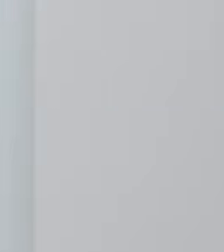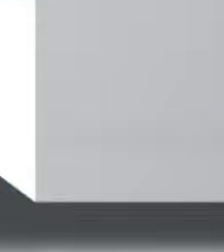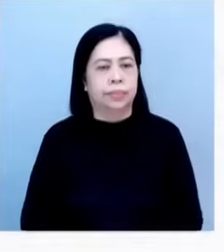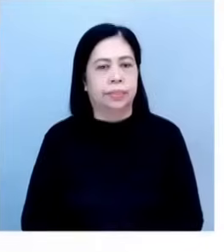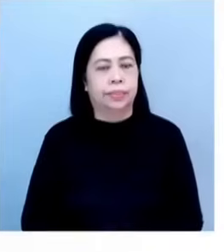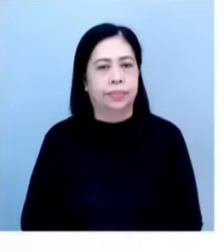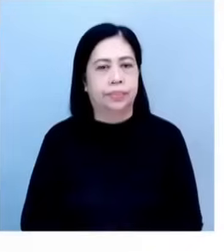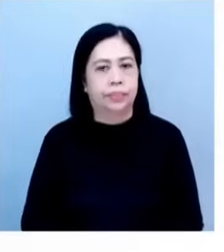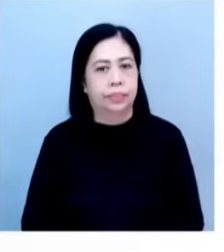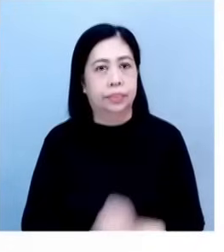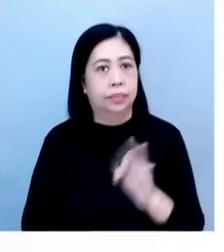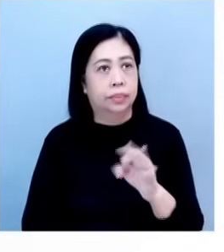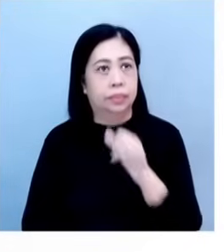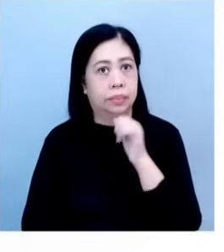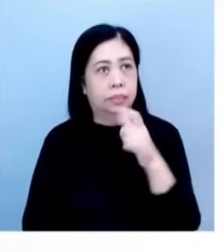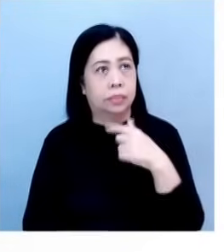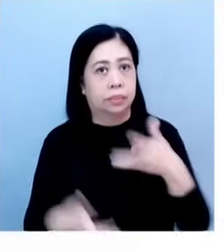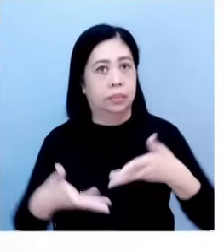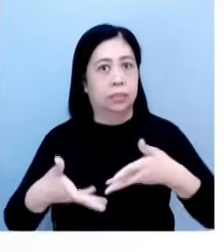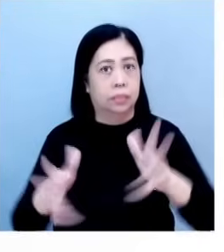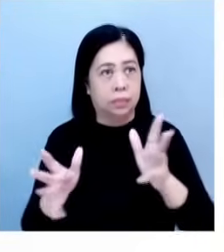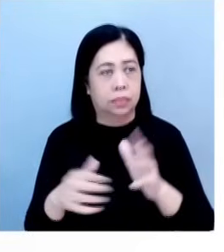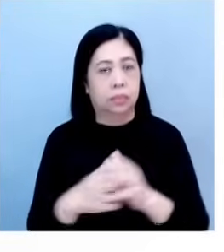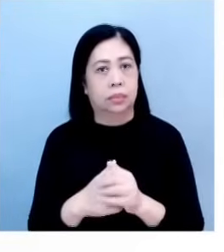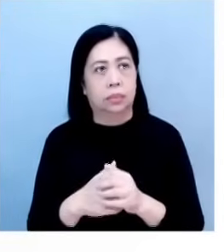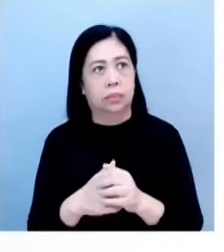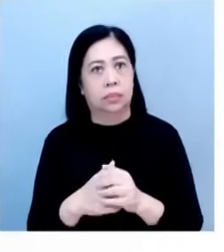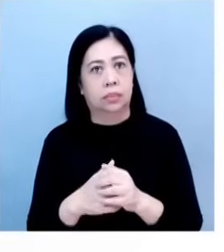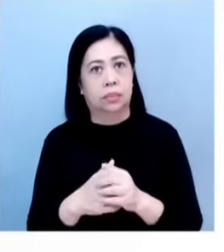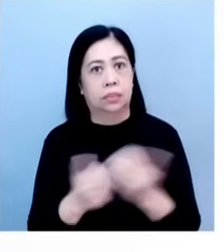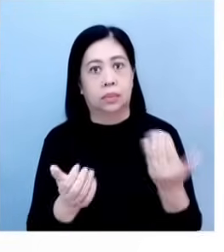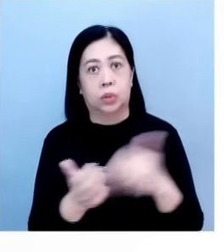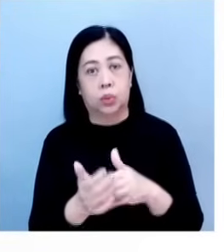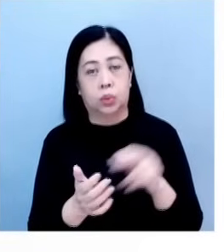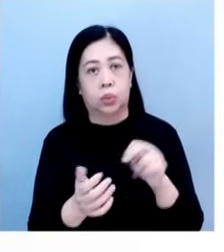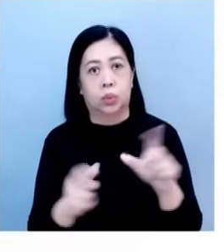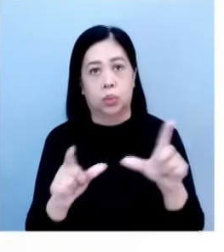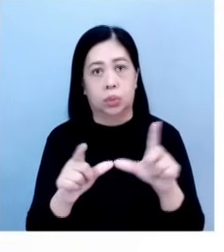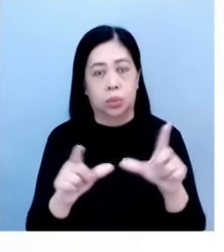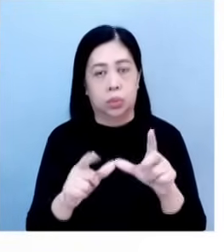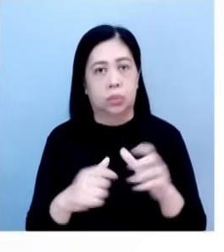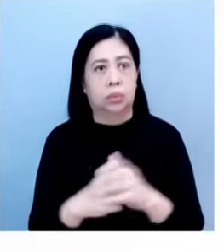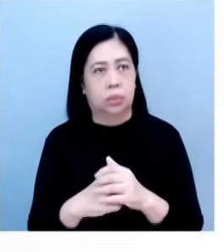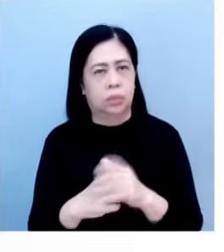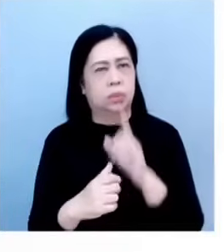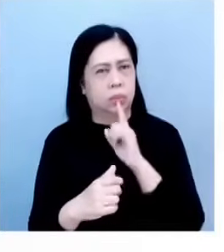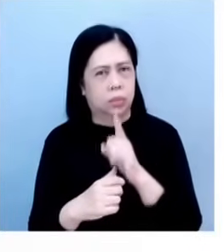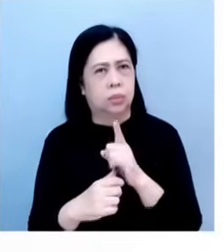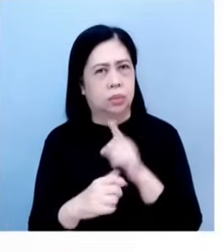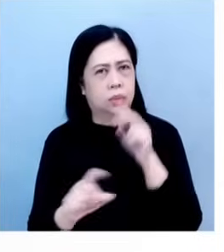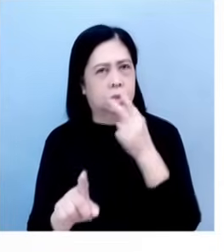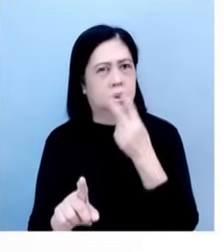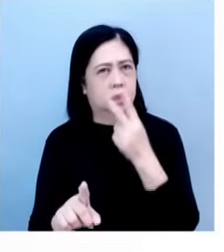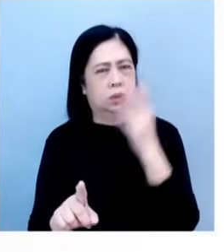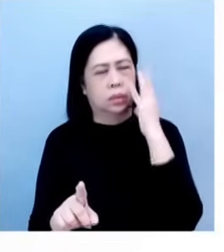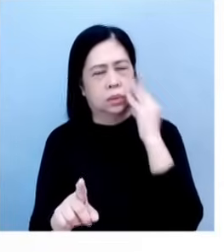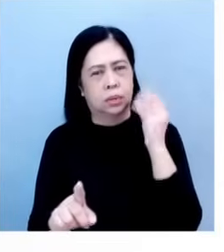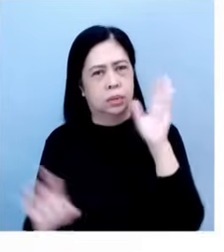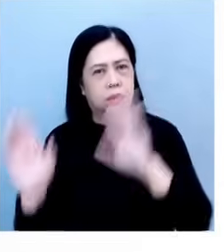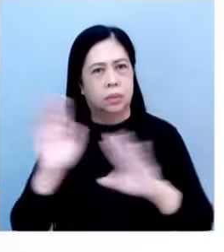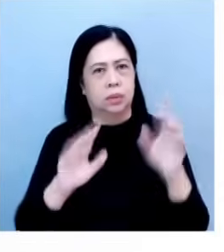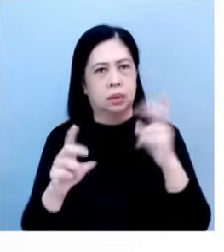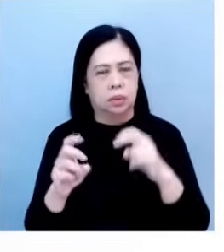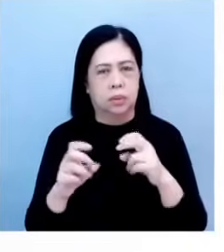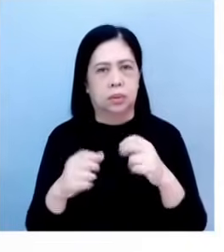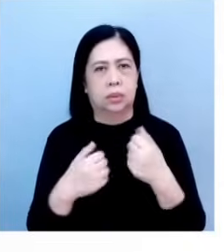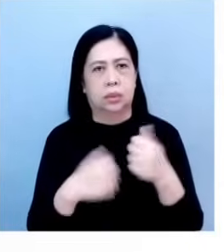Kapag hindi na talaga tayo pinayagan na makapag-renew ng ating prangkisa, ay talagang dito natin daranasin yung sinasabi natin